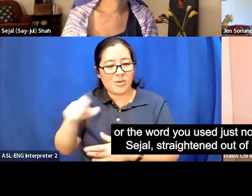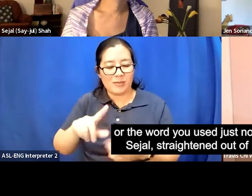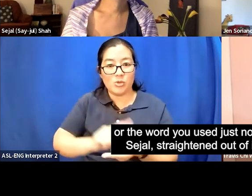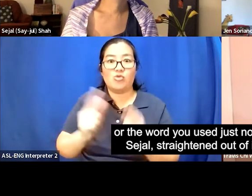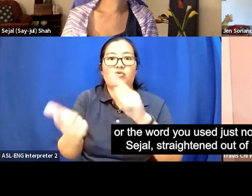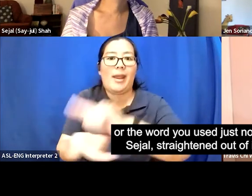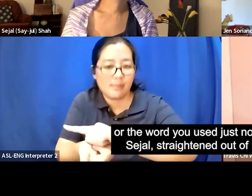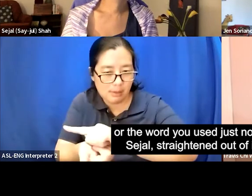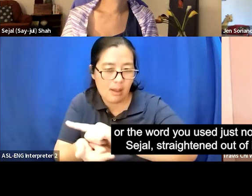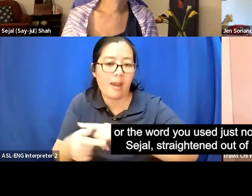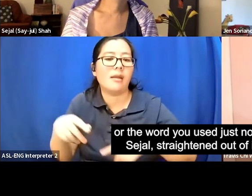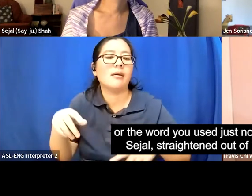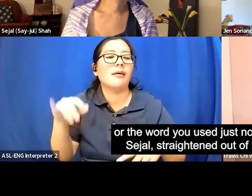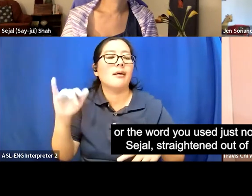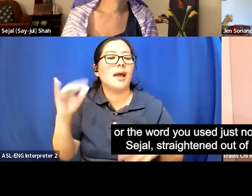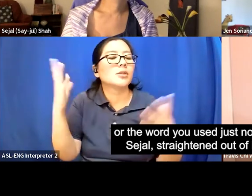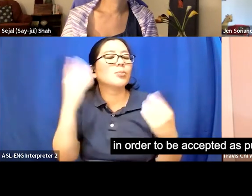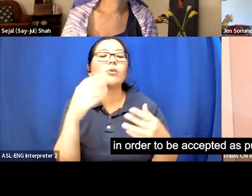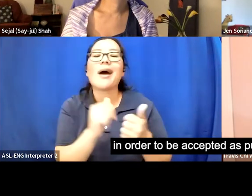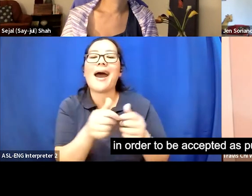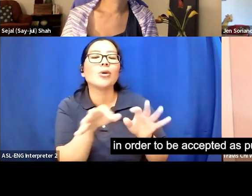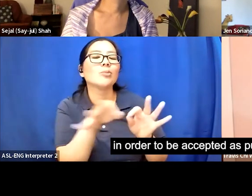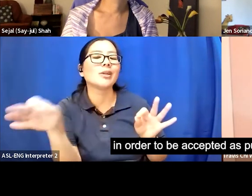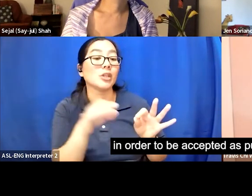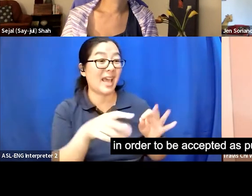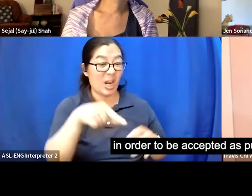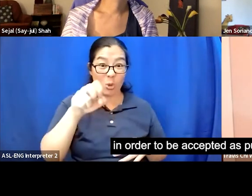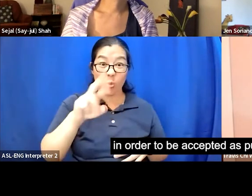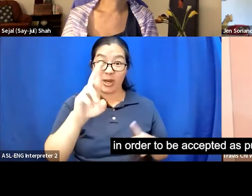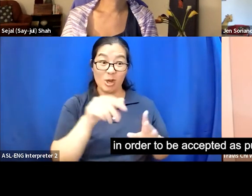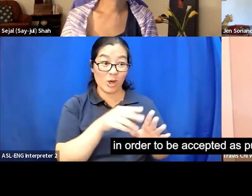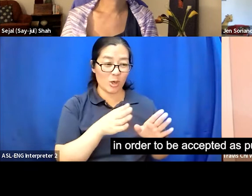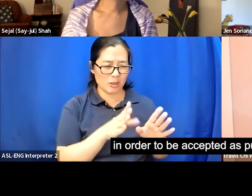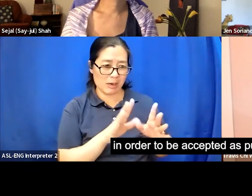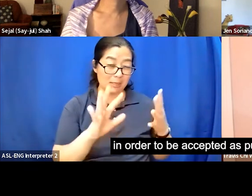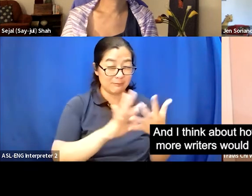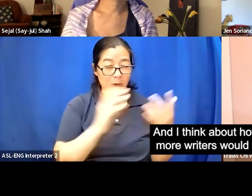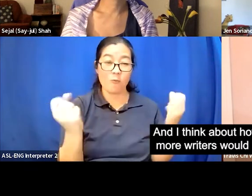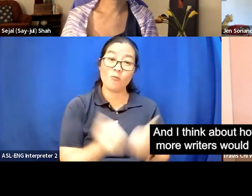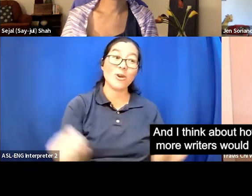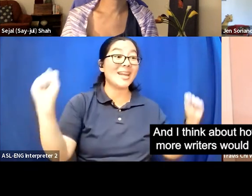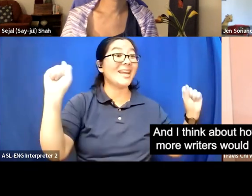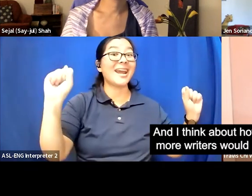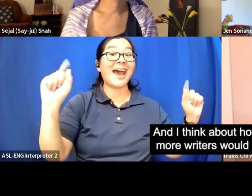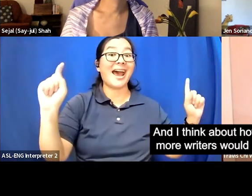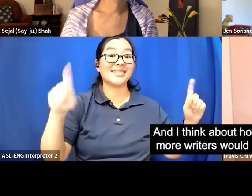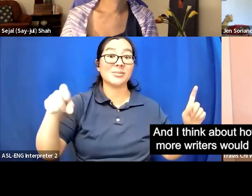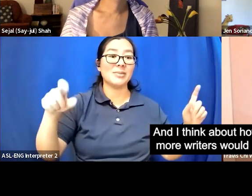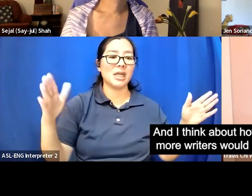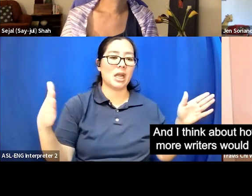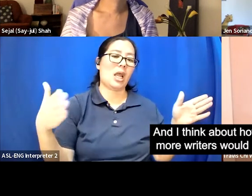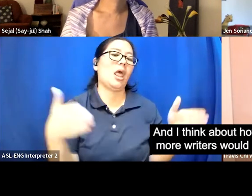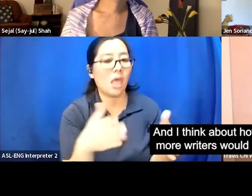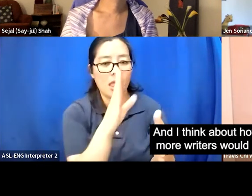Sejal, straightened out of its queerness in order to be accepted as publishable work. And I think about how many